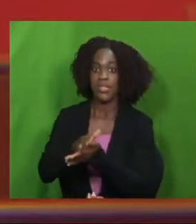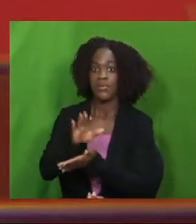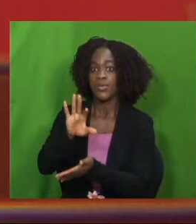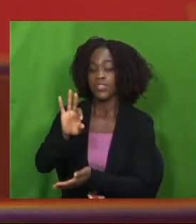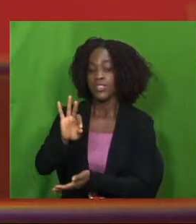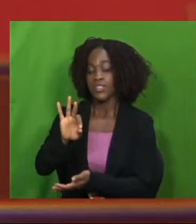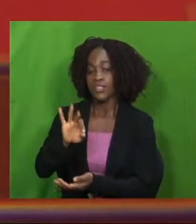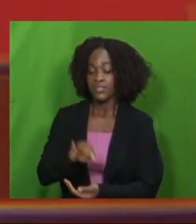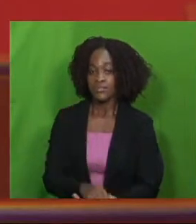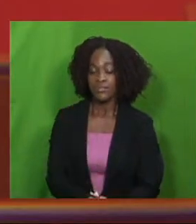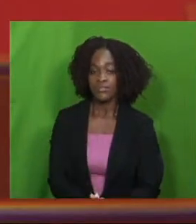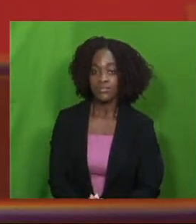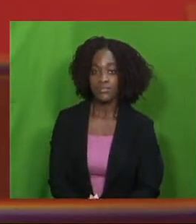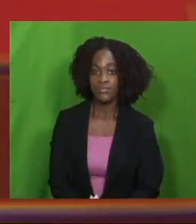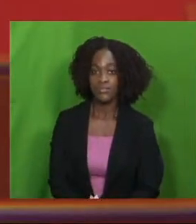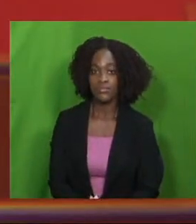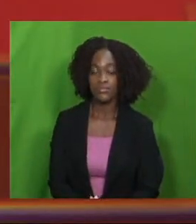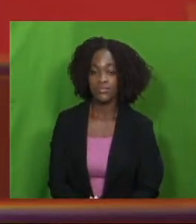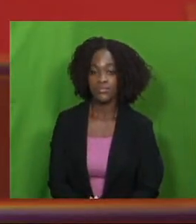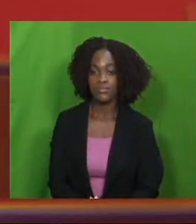Yes.